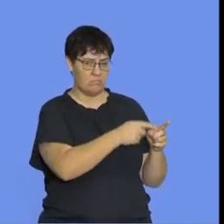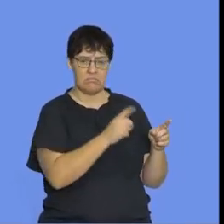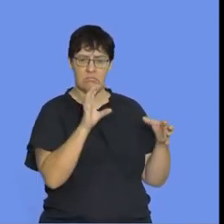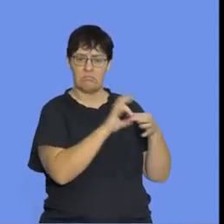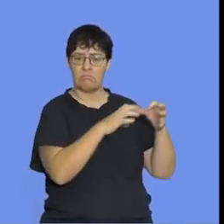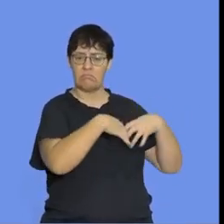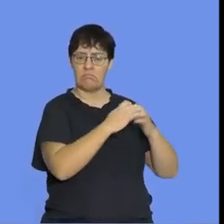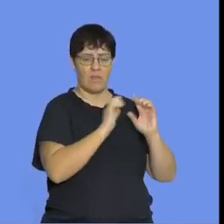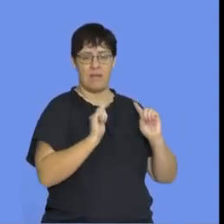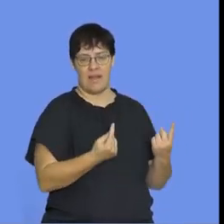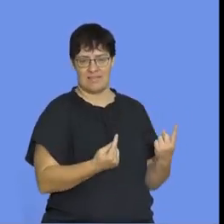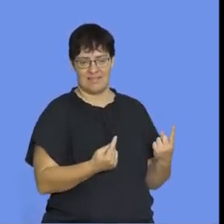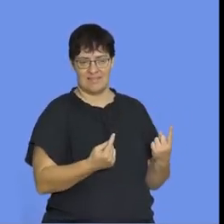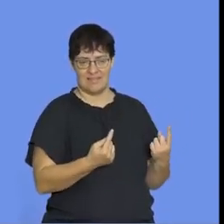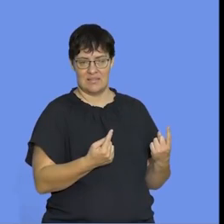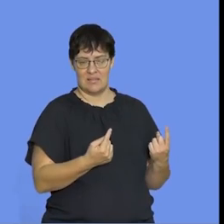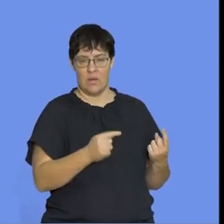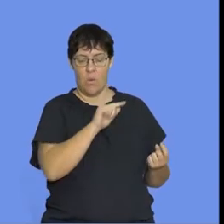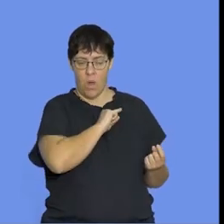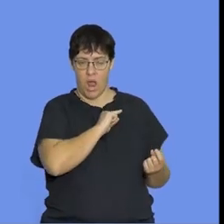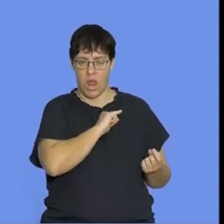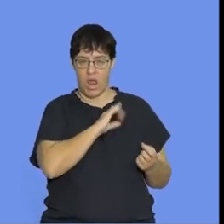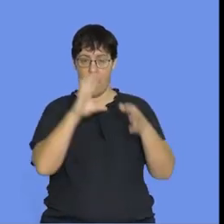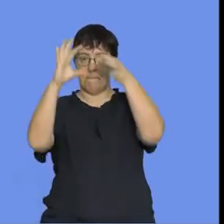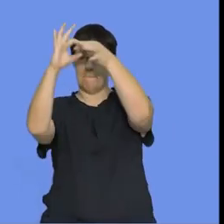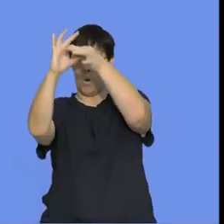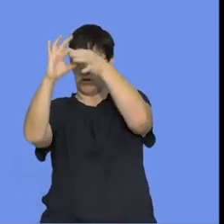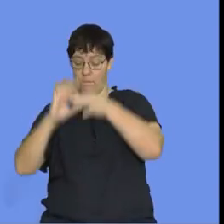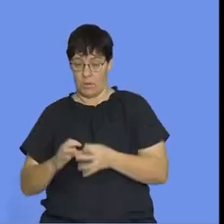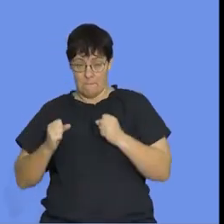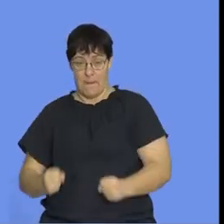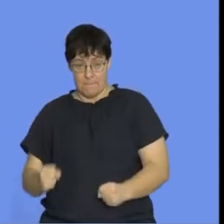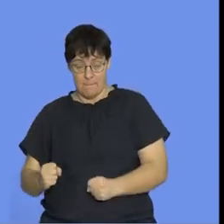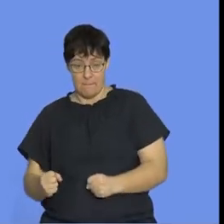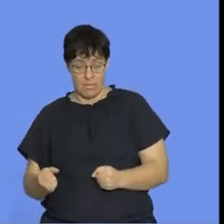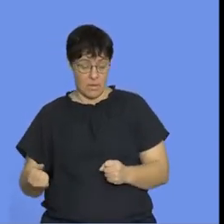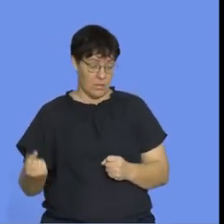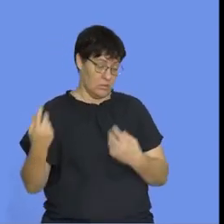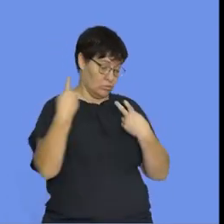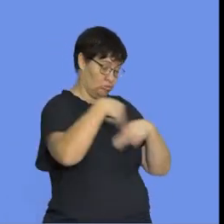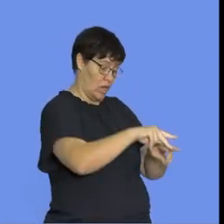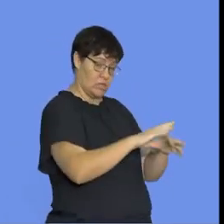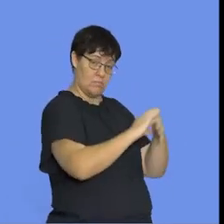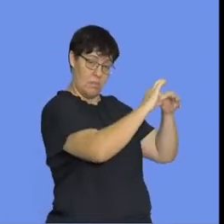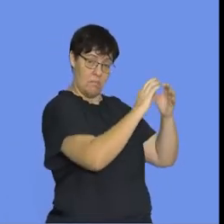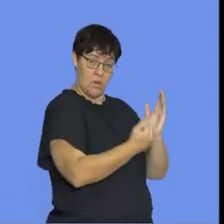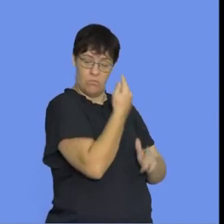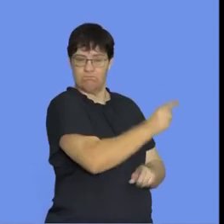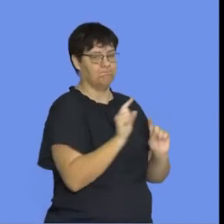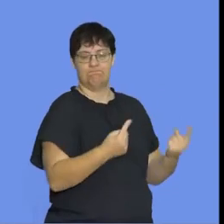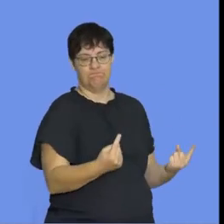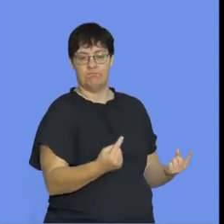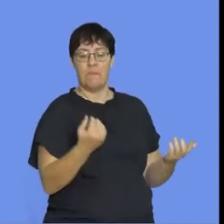not been able to break down these existing bonds. Hence, we talk about the role of energy. But what about